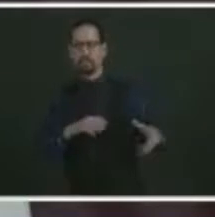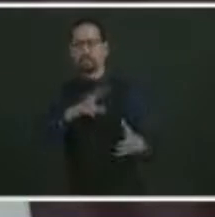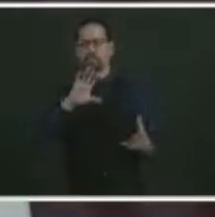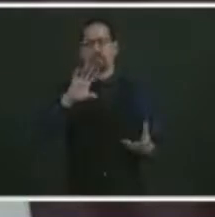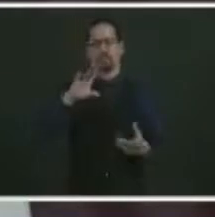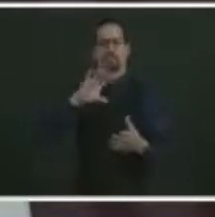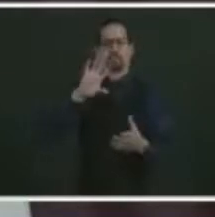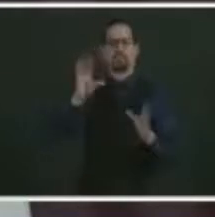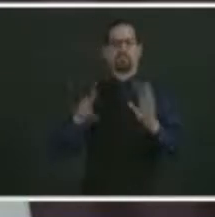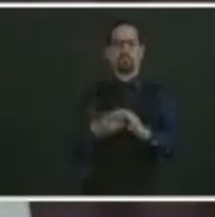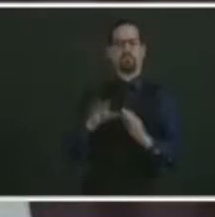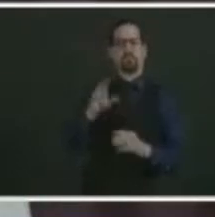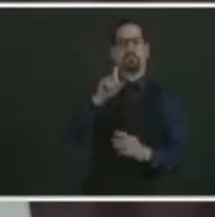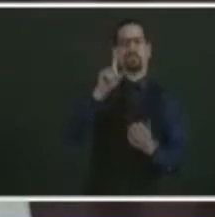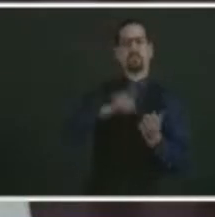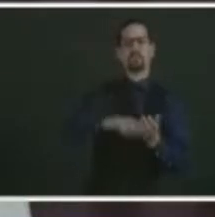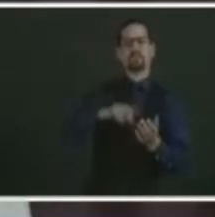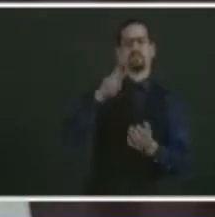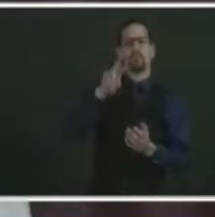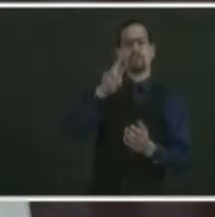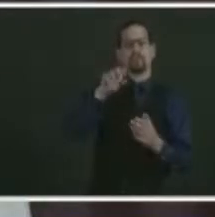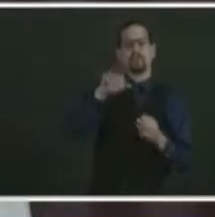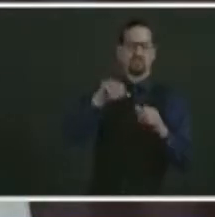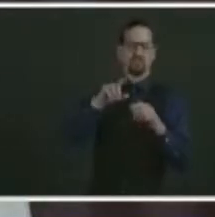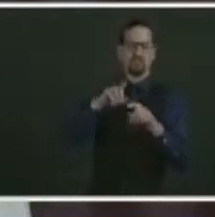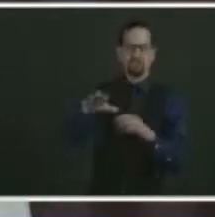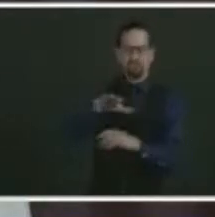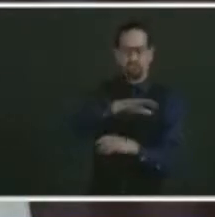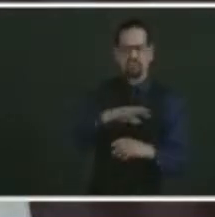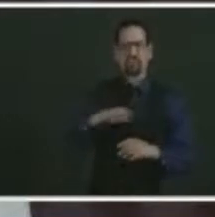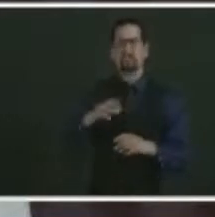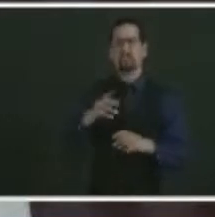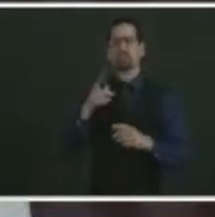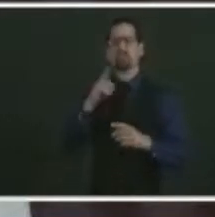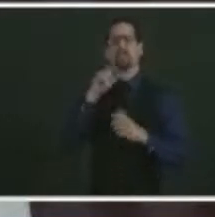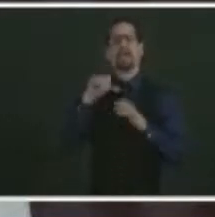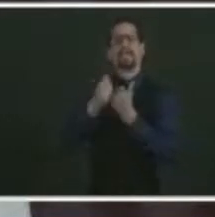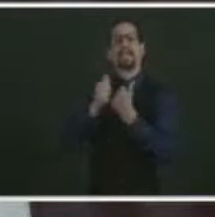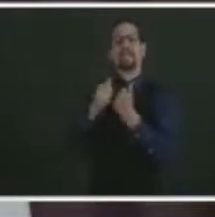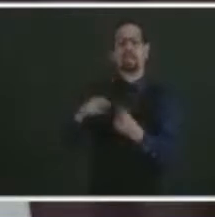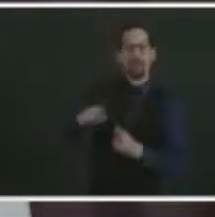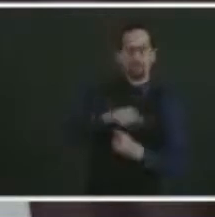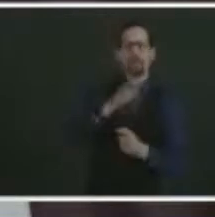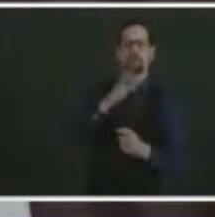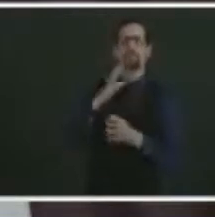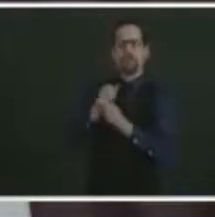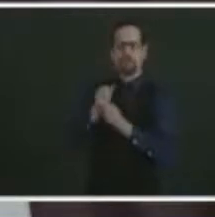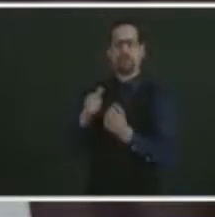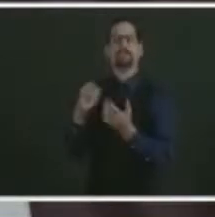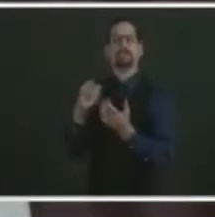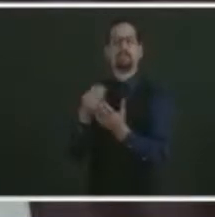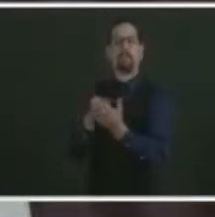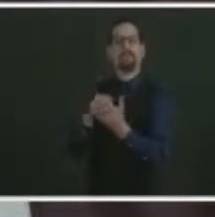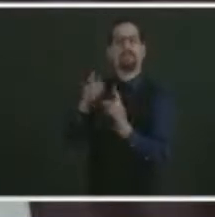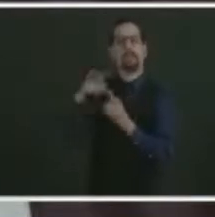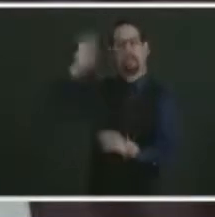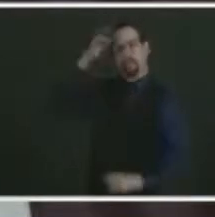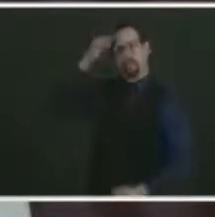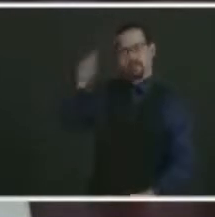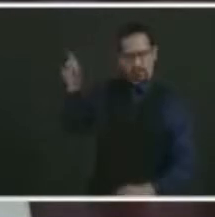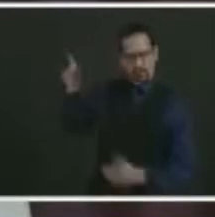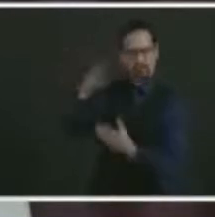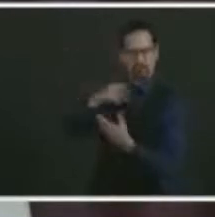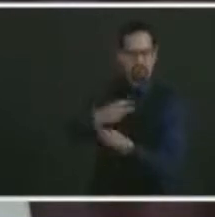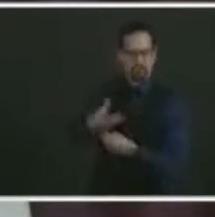of our quasi agencies are going to see reductions in either their federal aid or some participate, depending on what the services that they provide. As